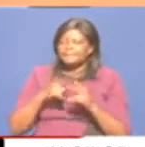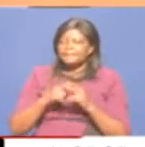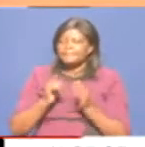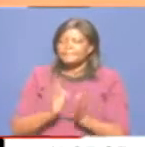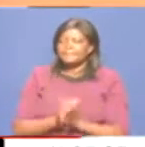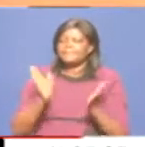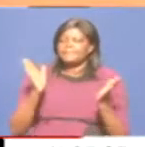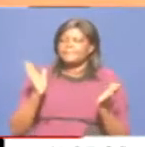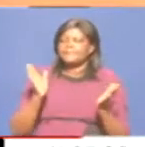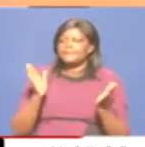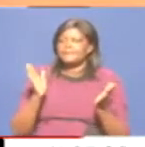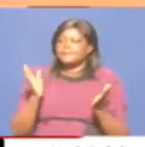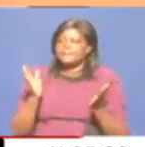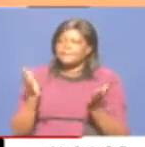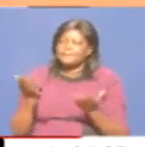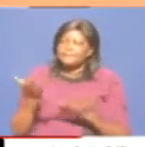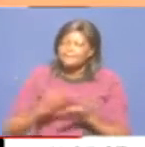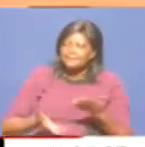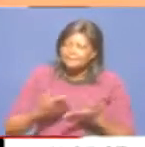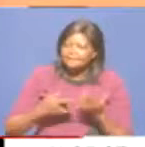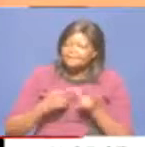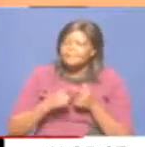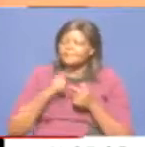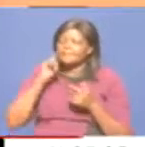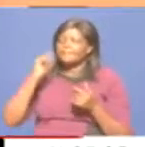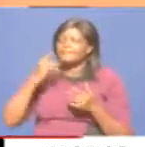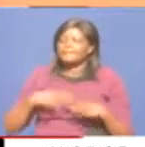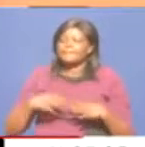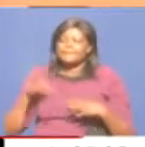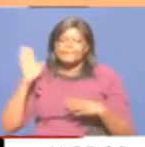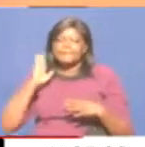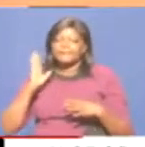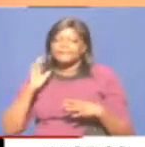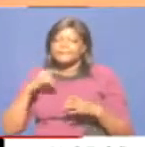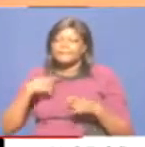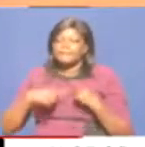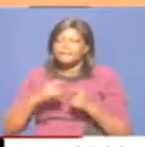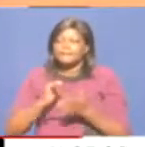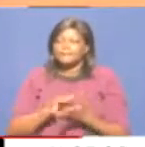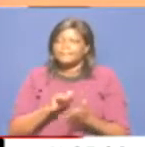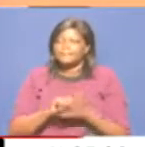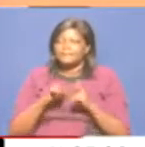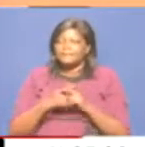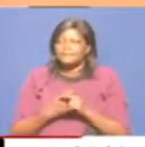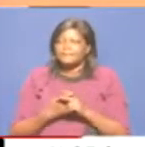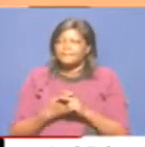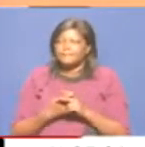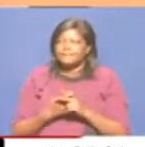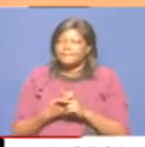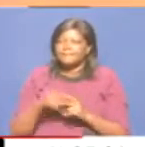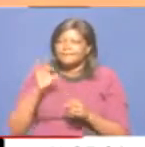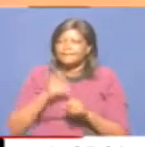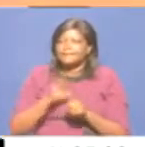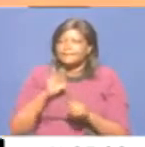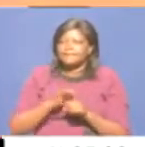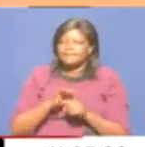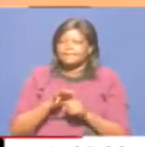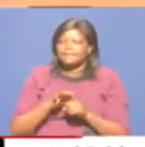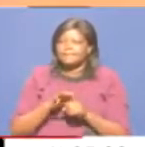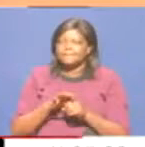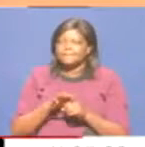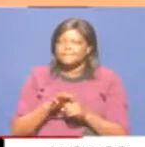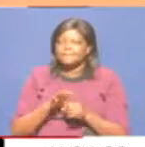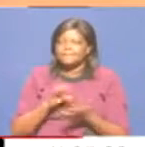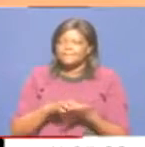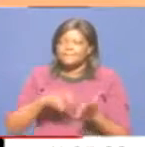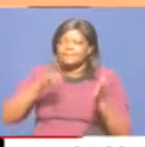civic education, and telling Kenyans, listen, it is a process that starts at the voting booth. You read the